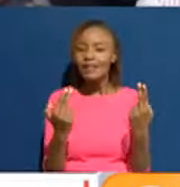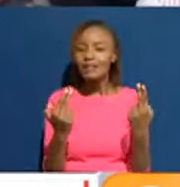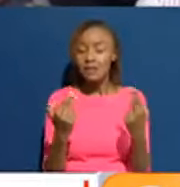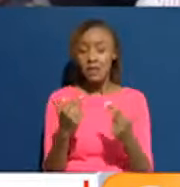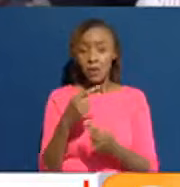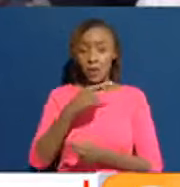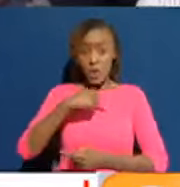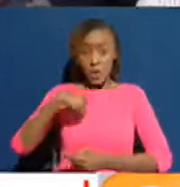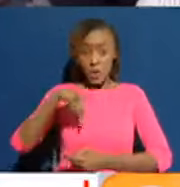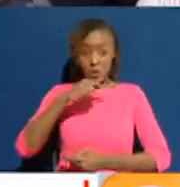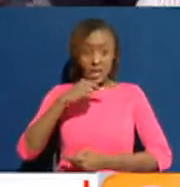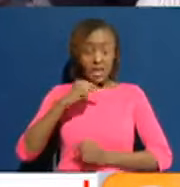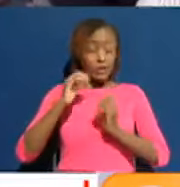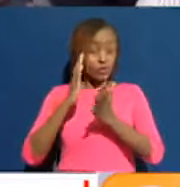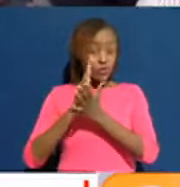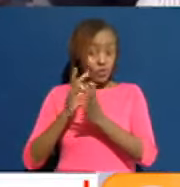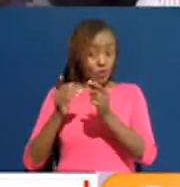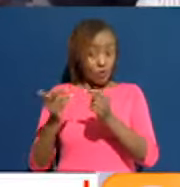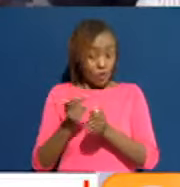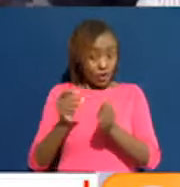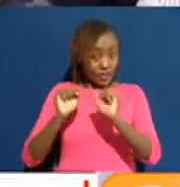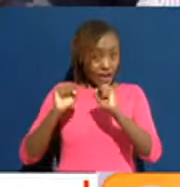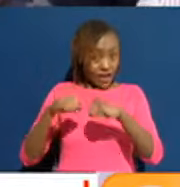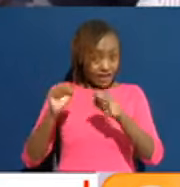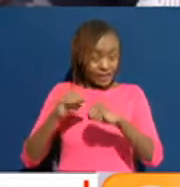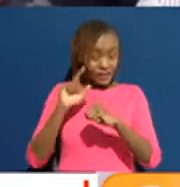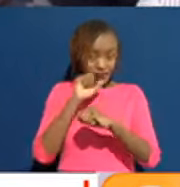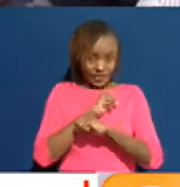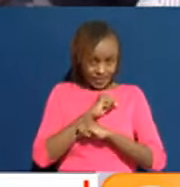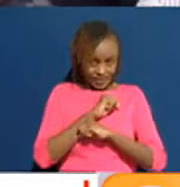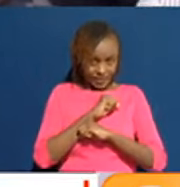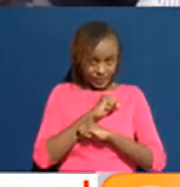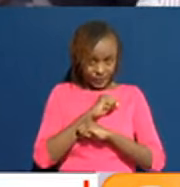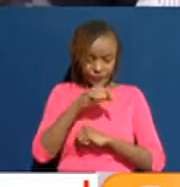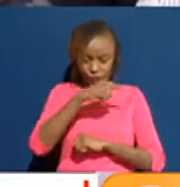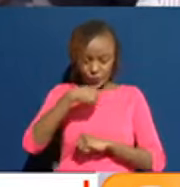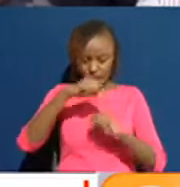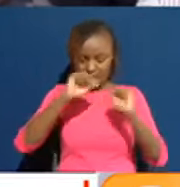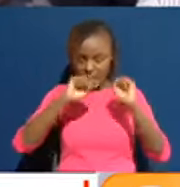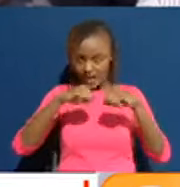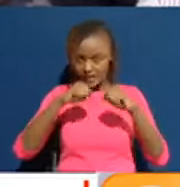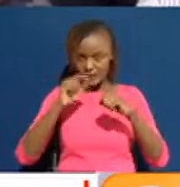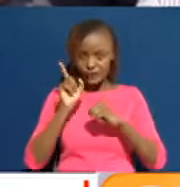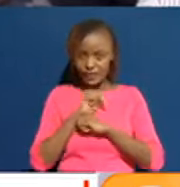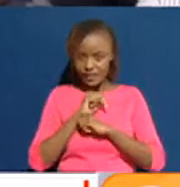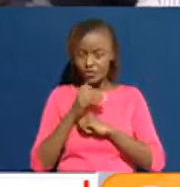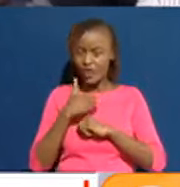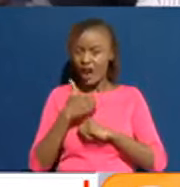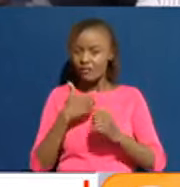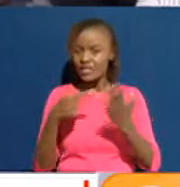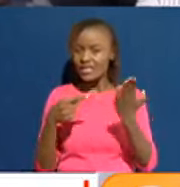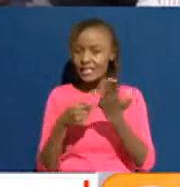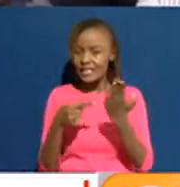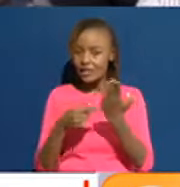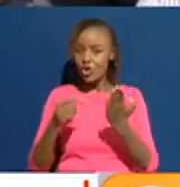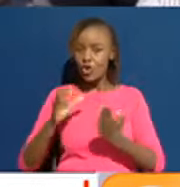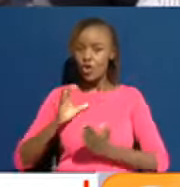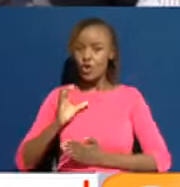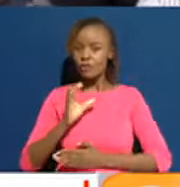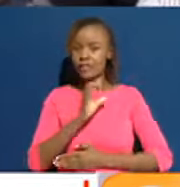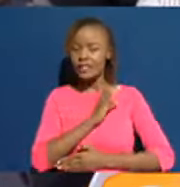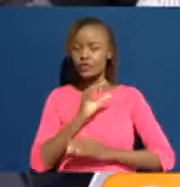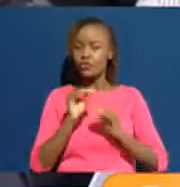is that the parties have agreed on having technical committees to be addressing the